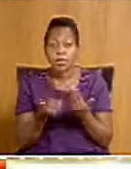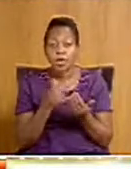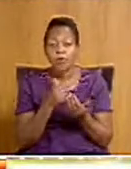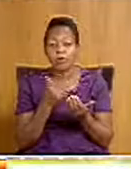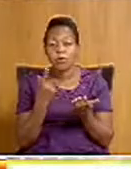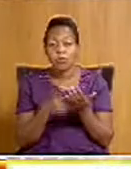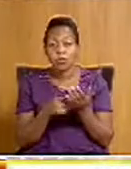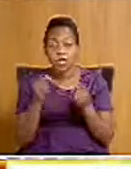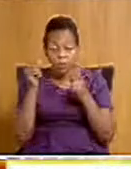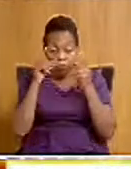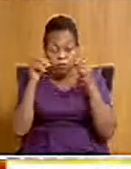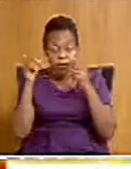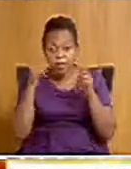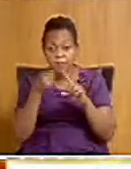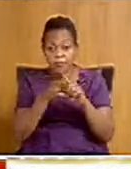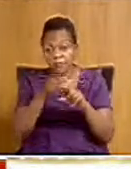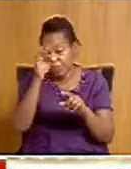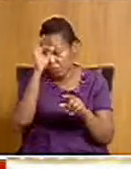about modern opportunities?